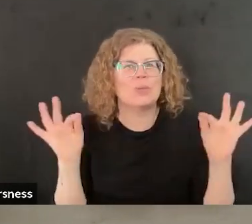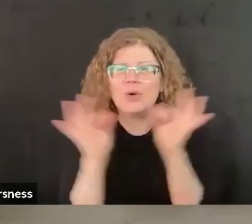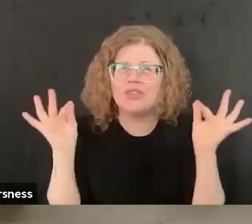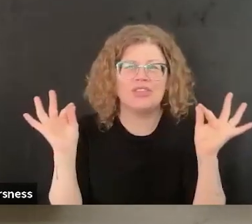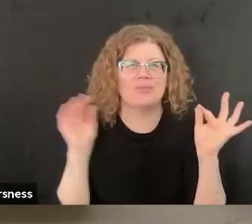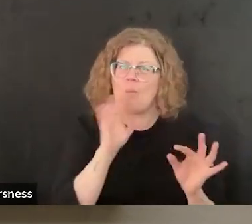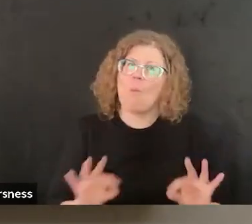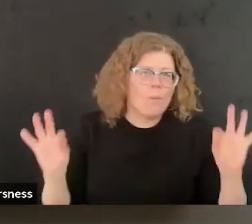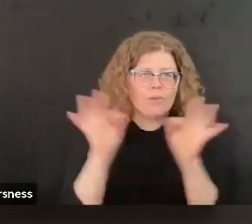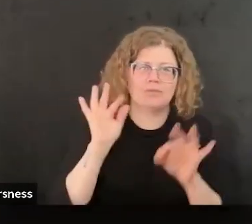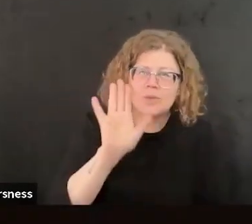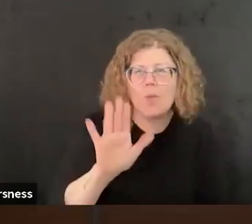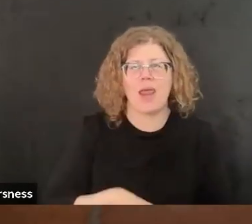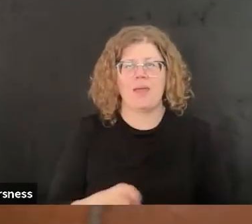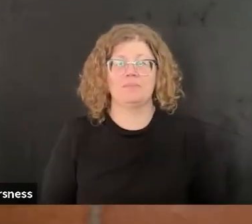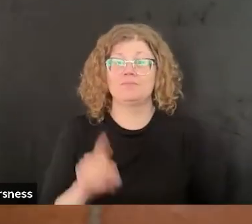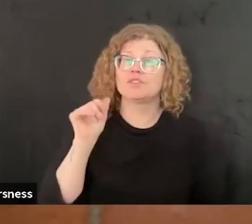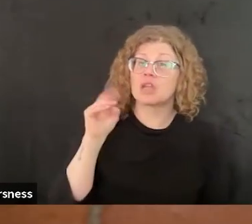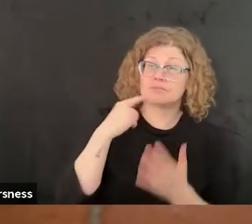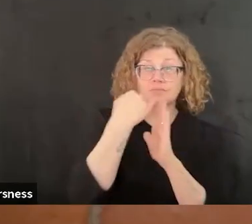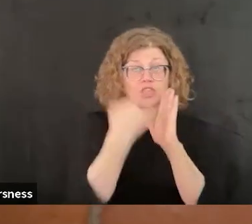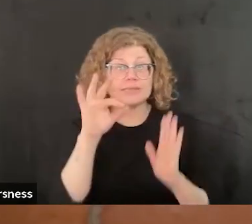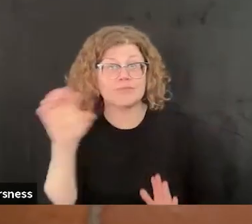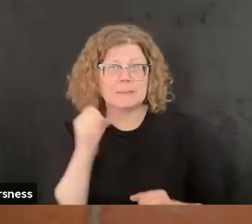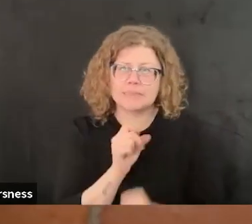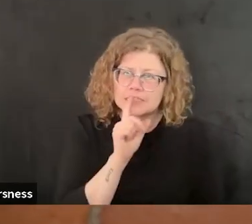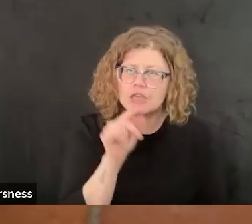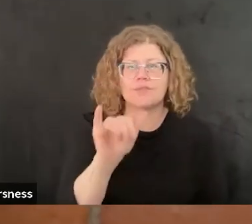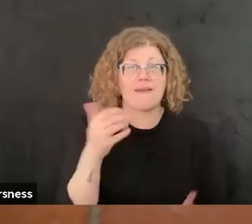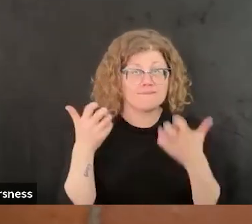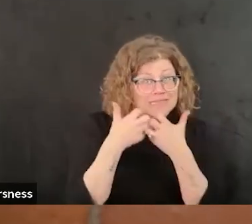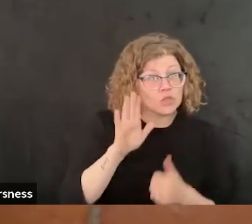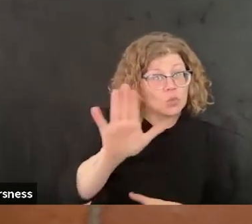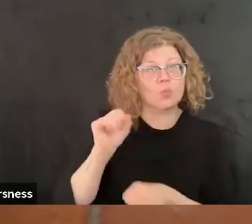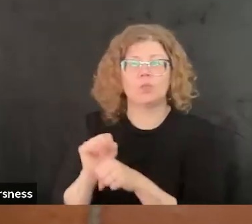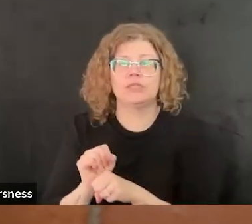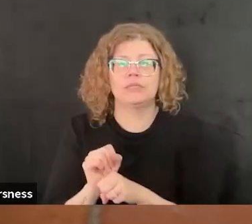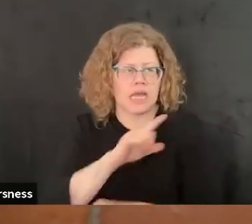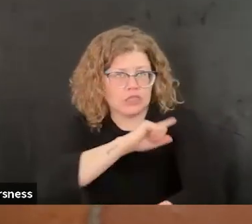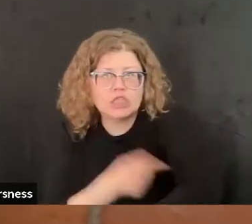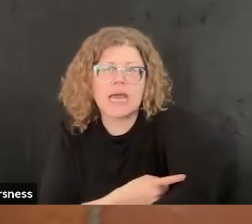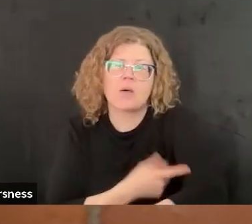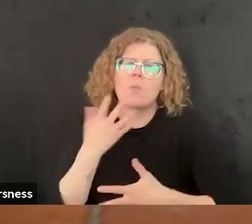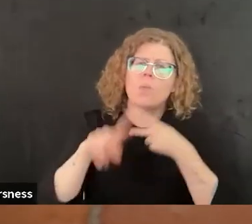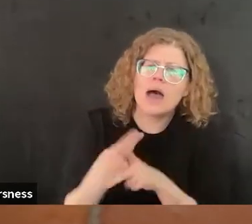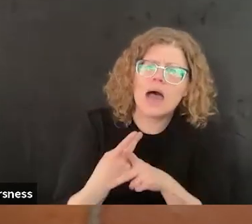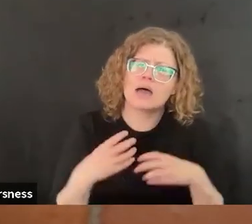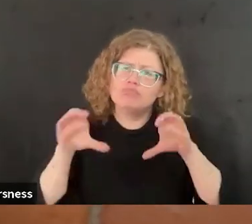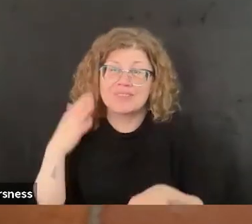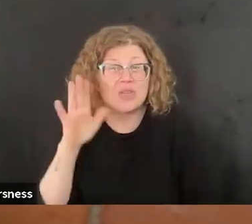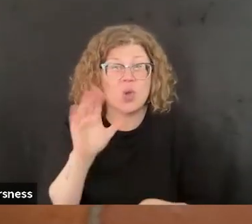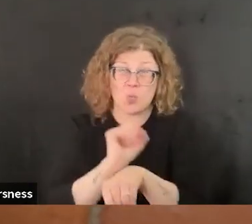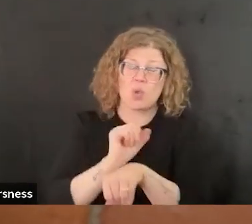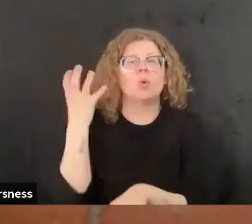worth something very valuable. Make sure you include an artist fee that is acceptable for the amount of work that you're providing, and really know